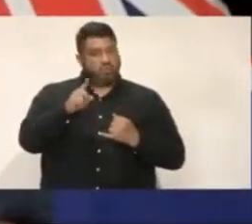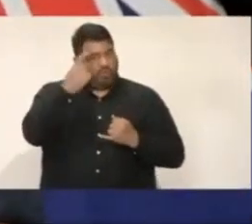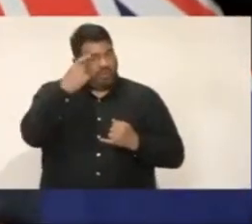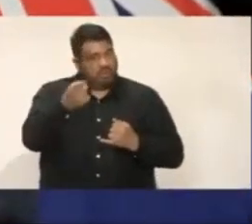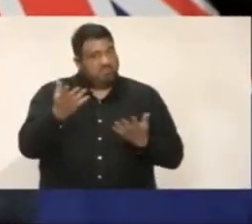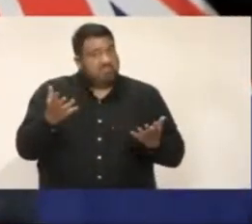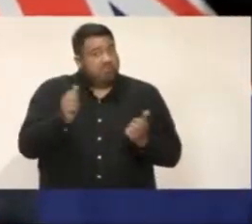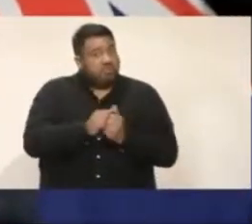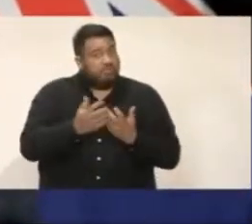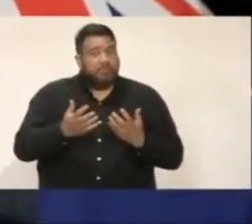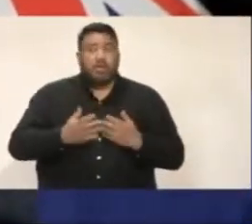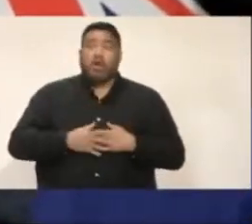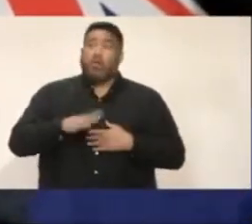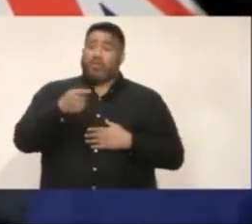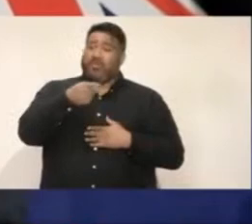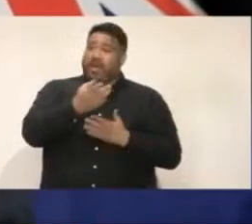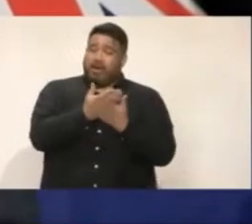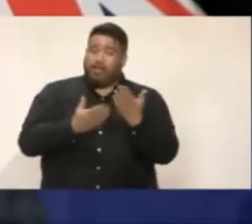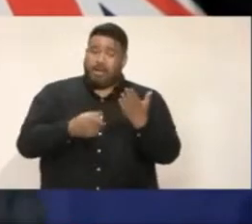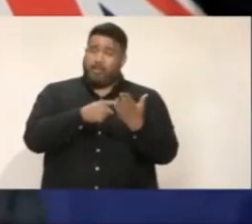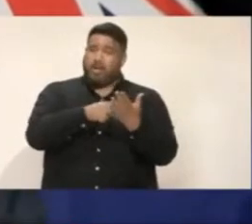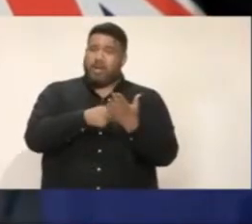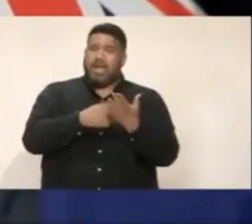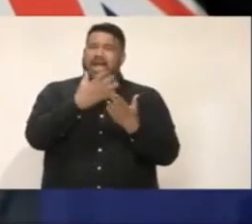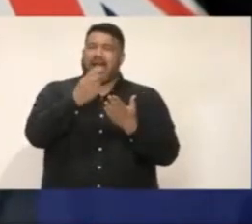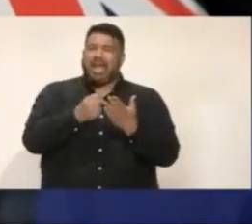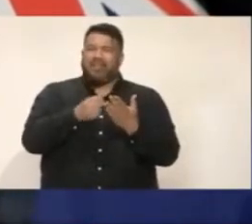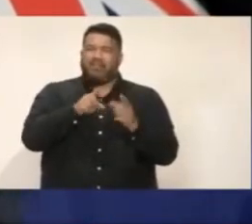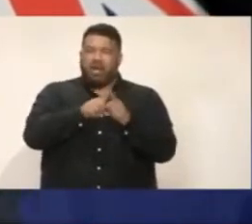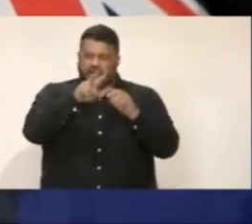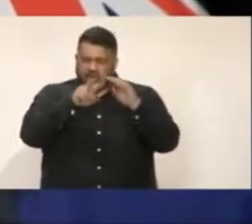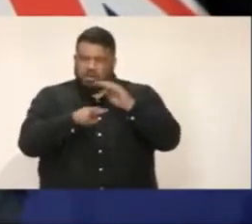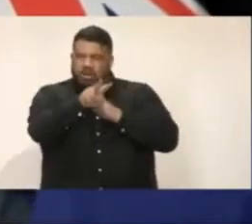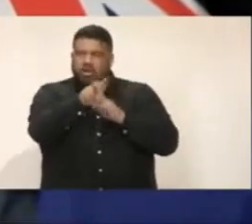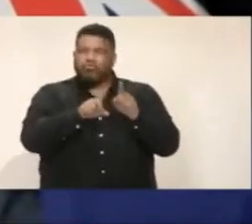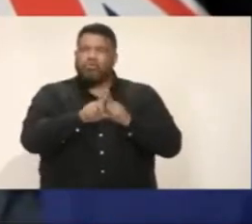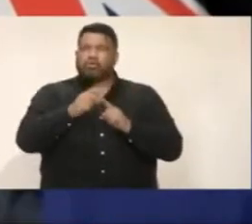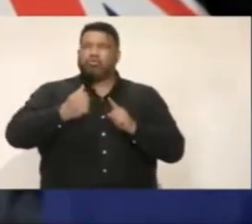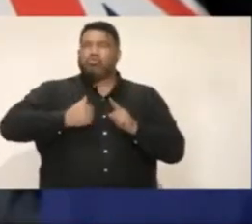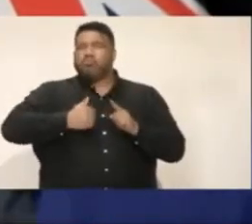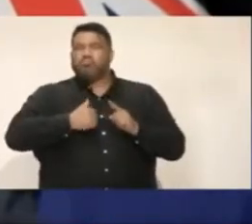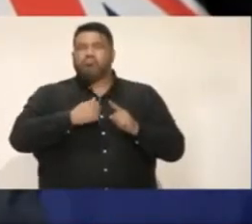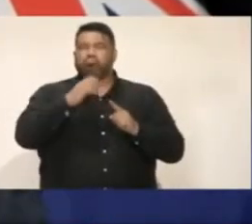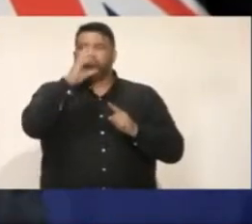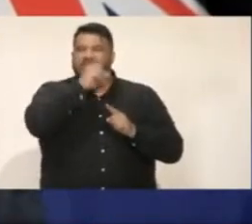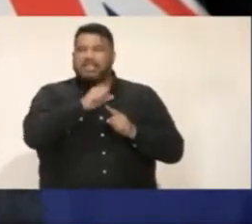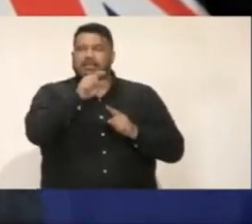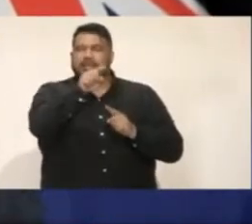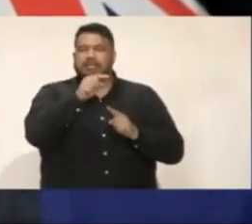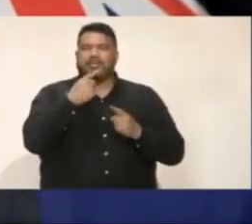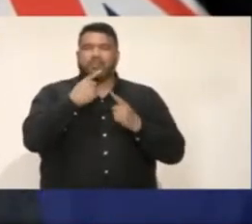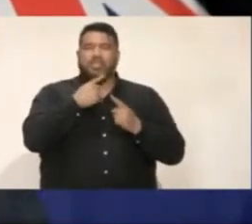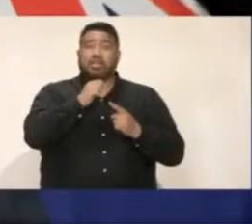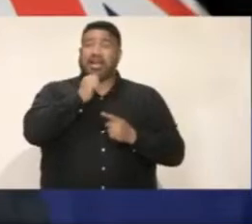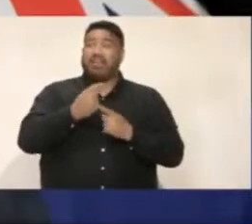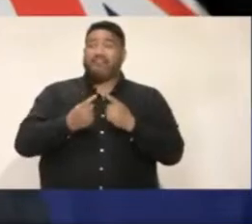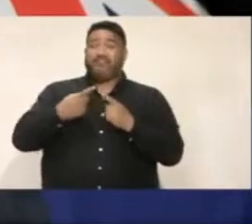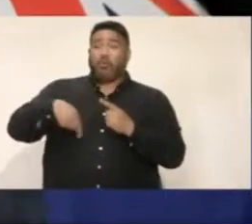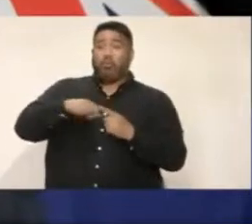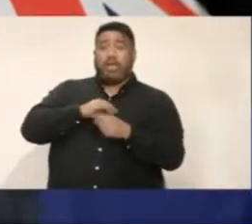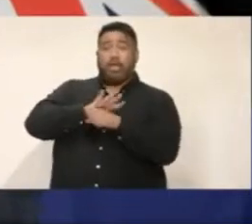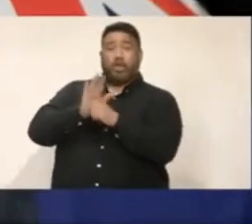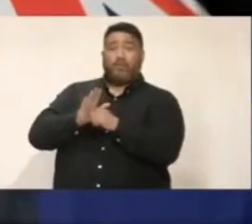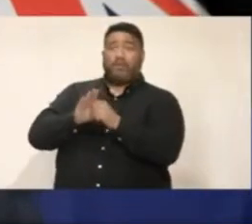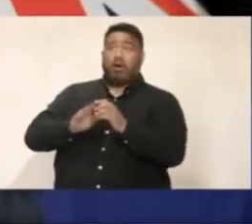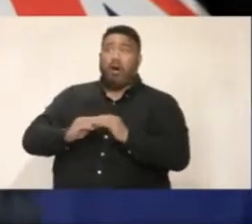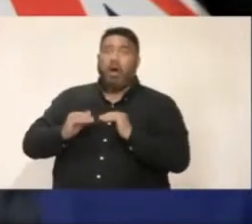issues. The paper was some modelling work that shows what would happen if we had the higher rates of infection